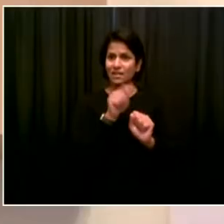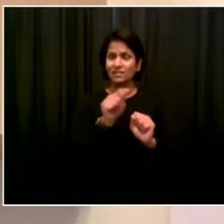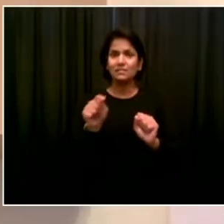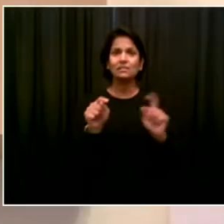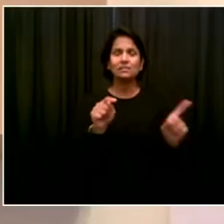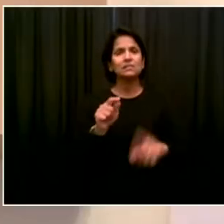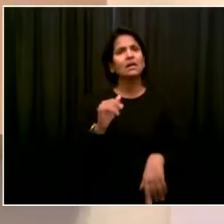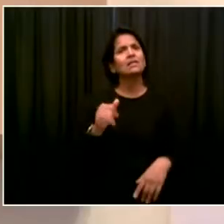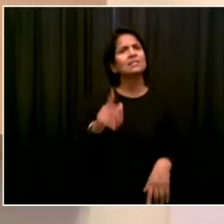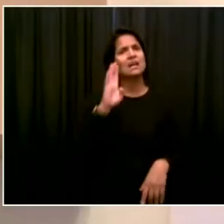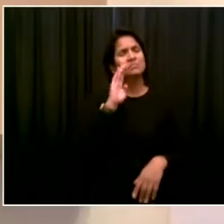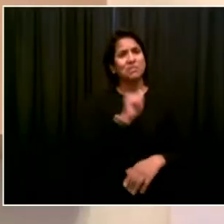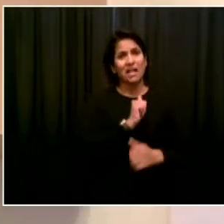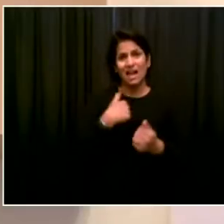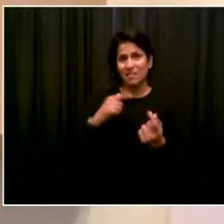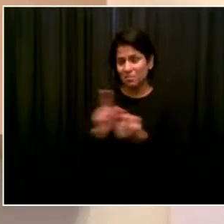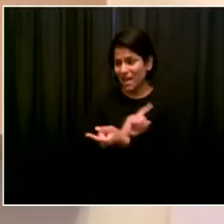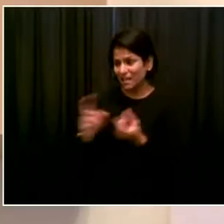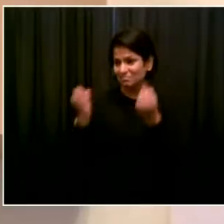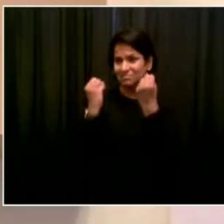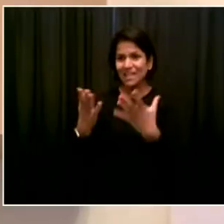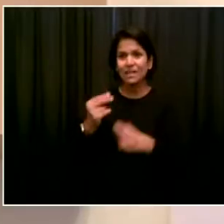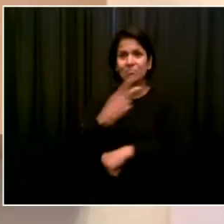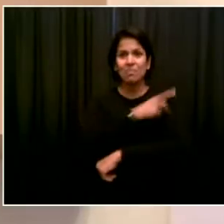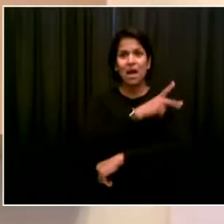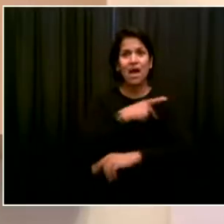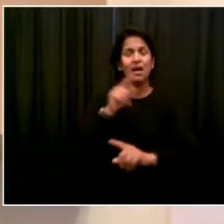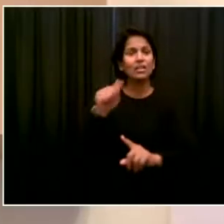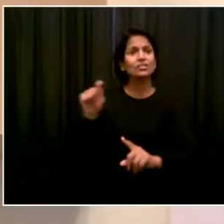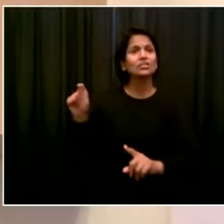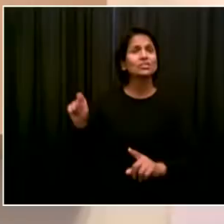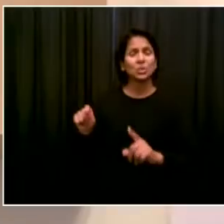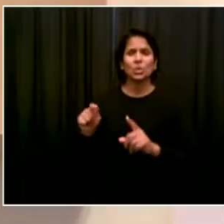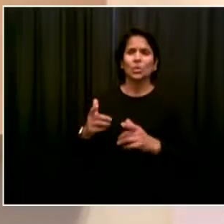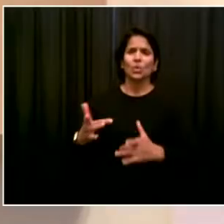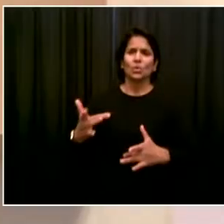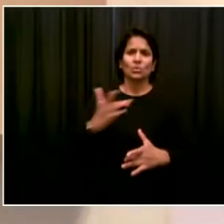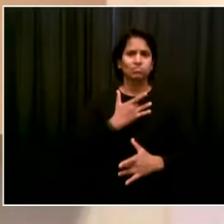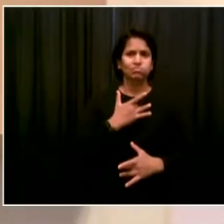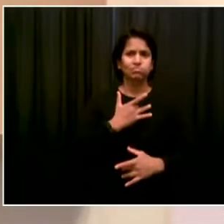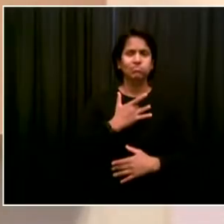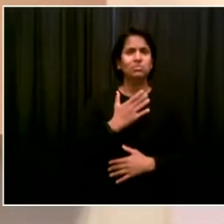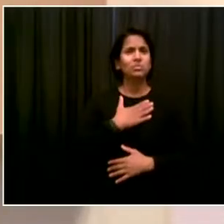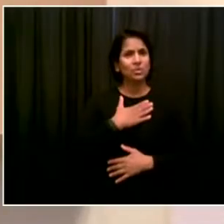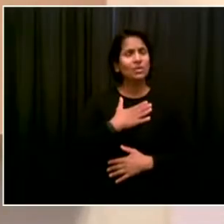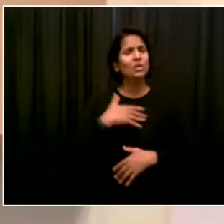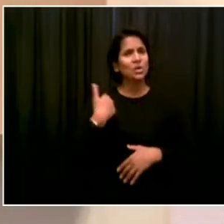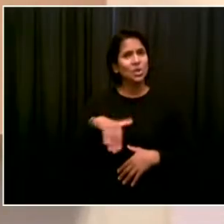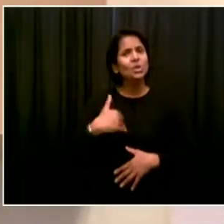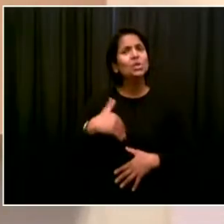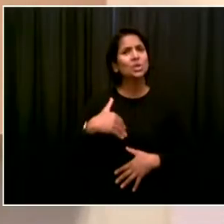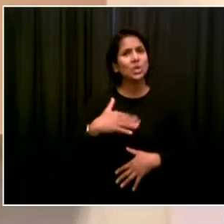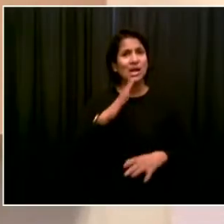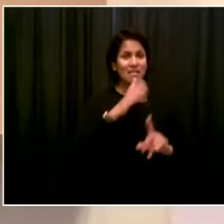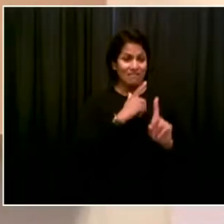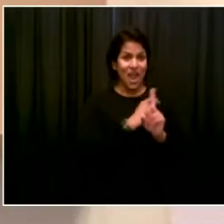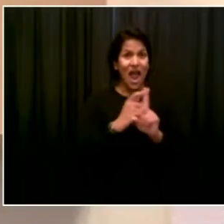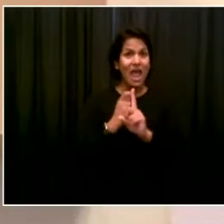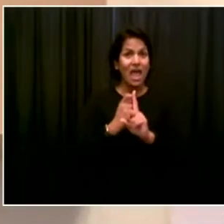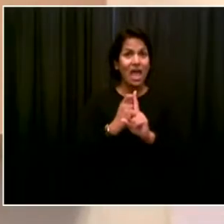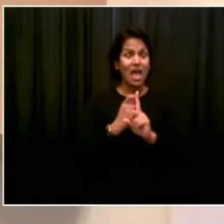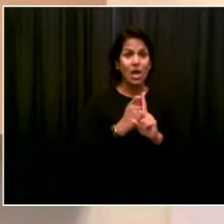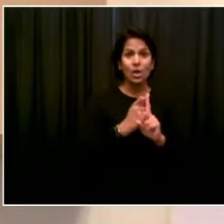rarely in my career in 2 decades in medicine have I seen something where unanimously every patient says that they regret not